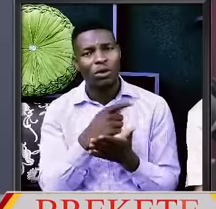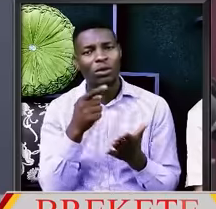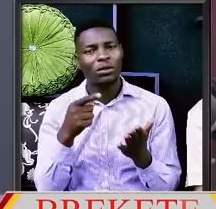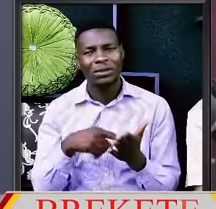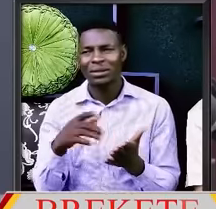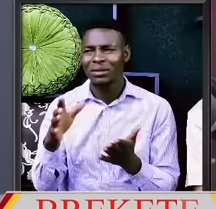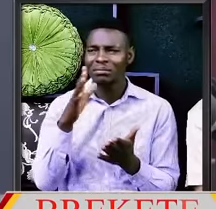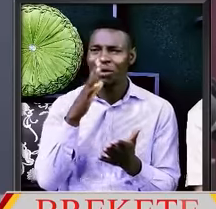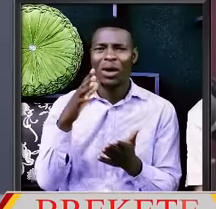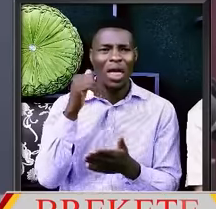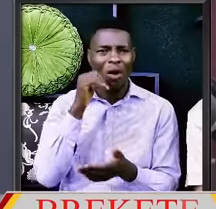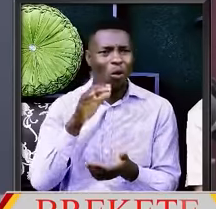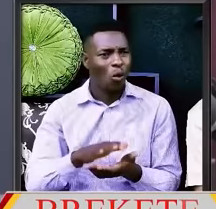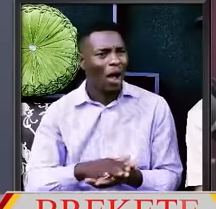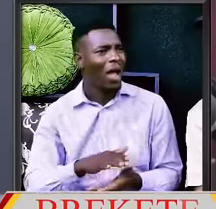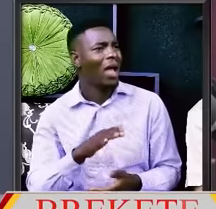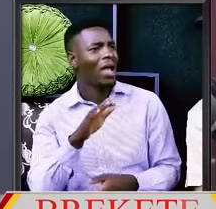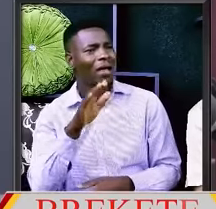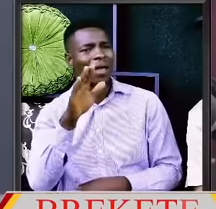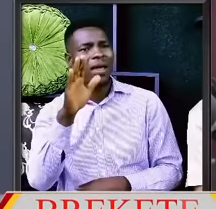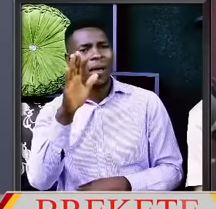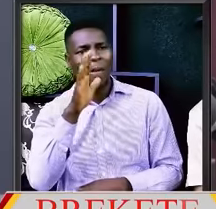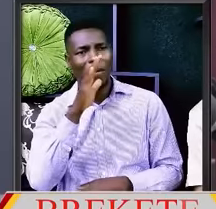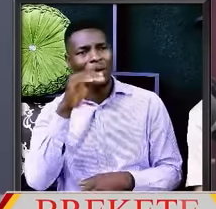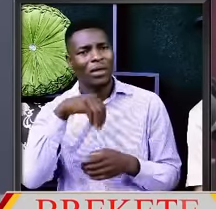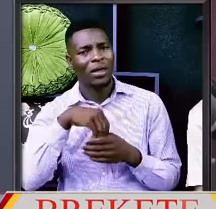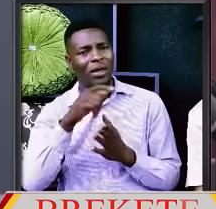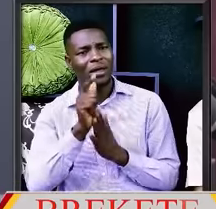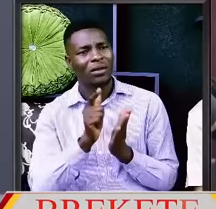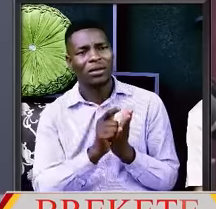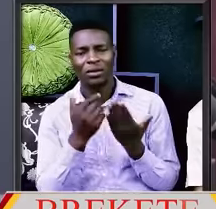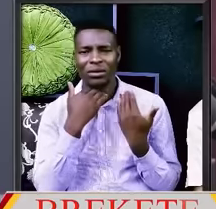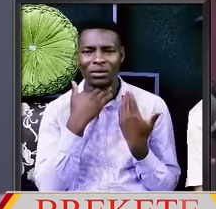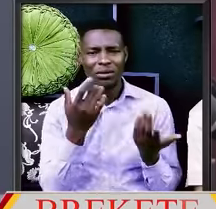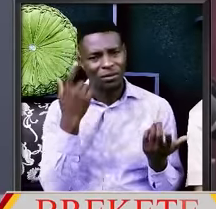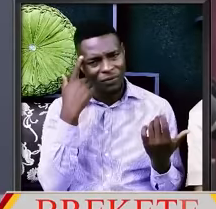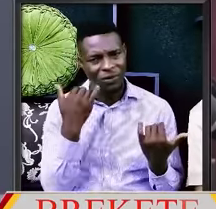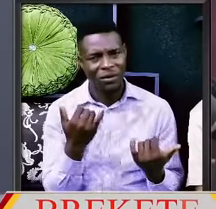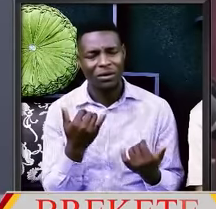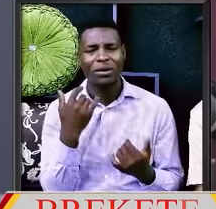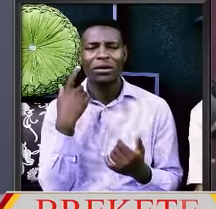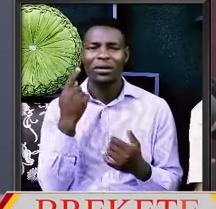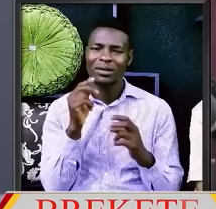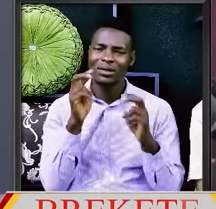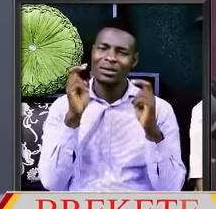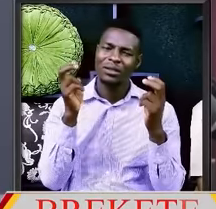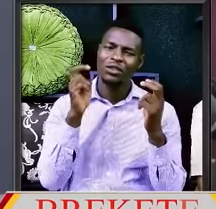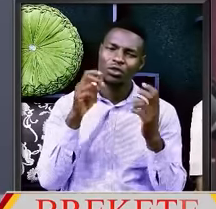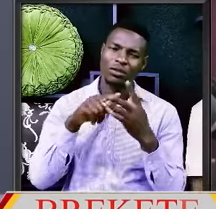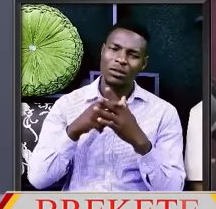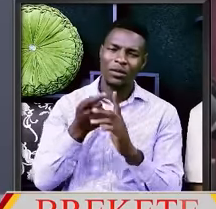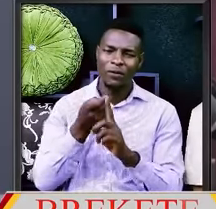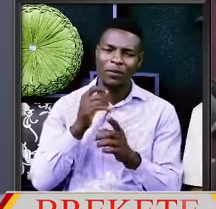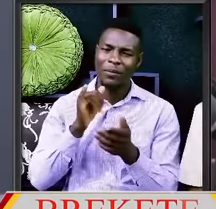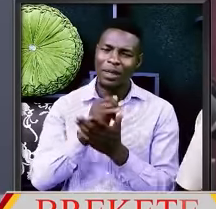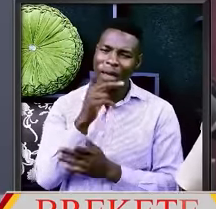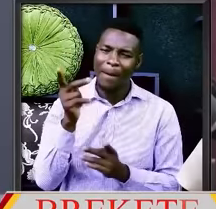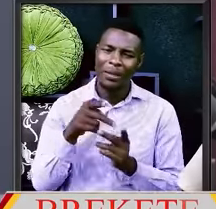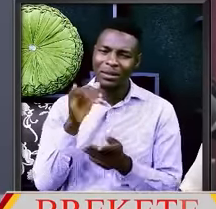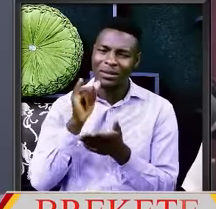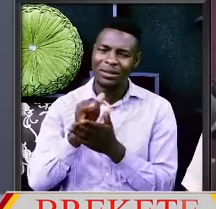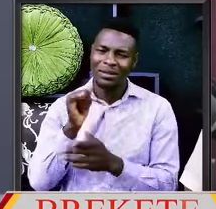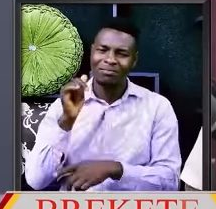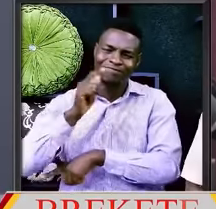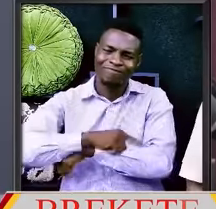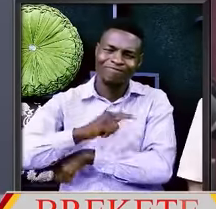mother, wife, father, brother-in-law, mother-in-law, nothing for now. Mm. The issue starts from that place. Mm. That is where we are going